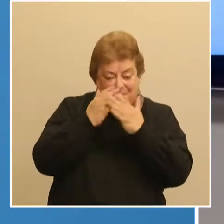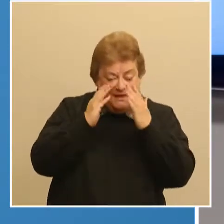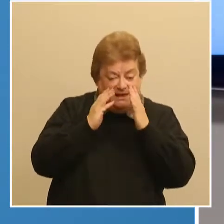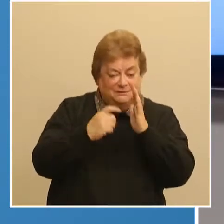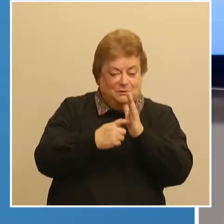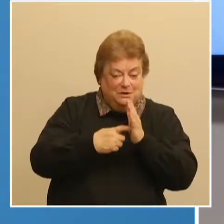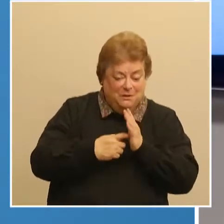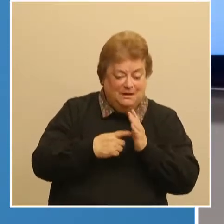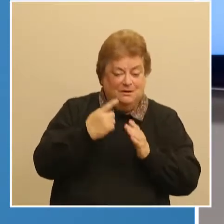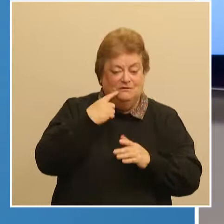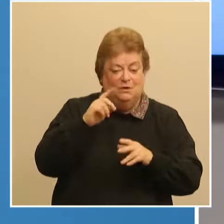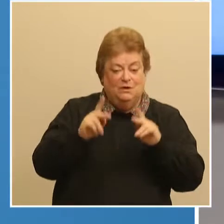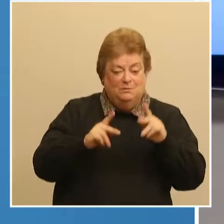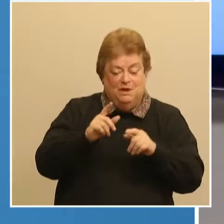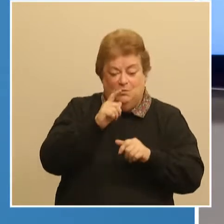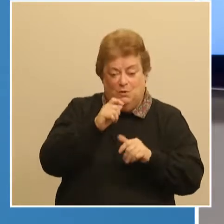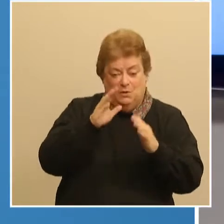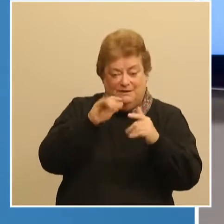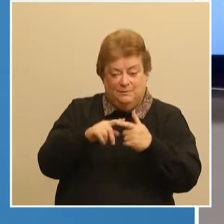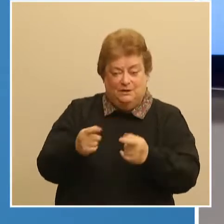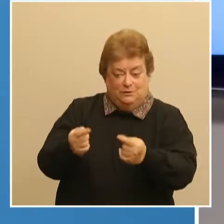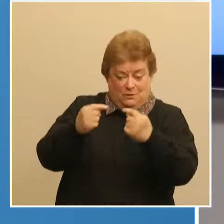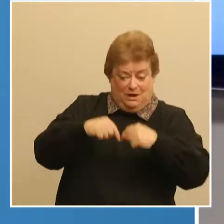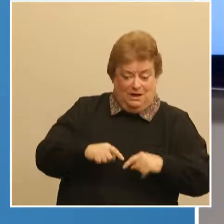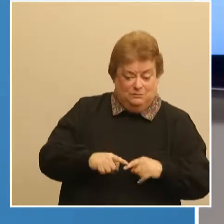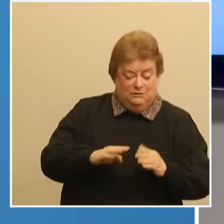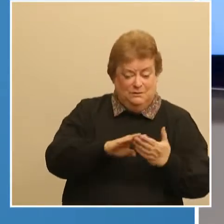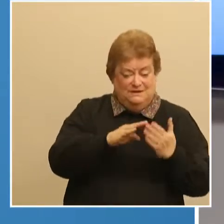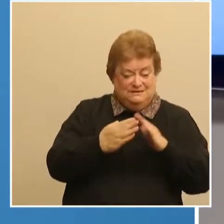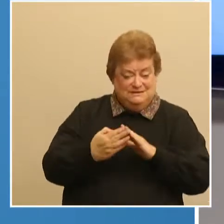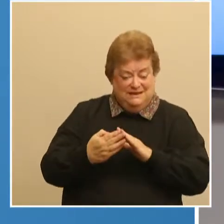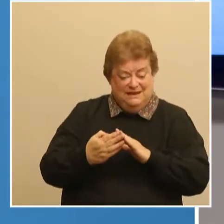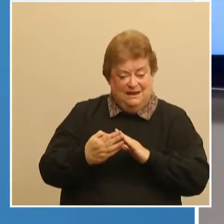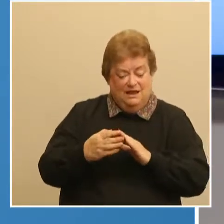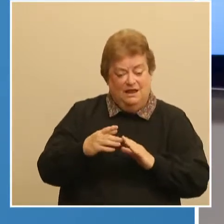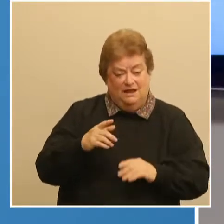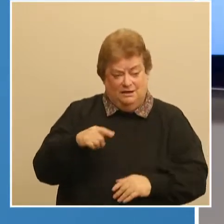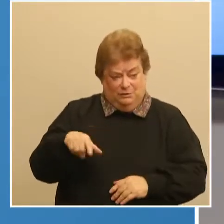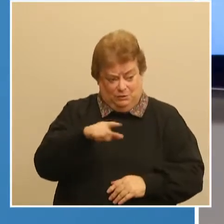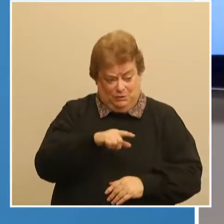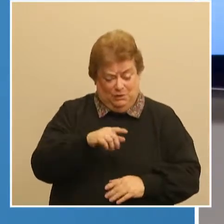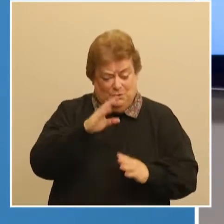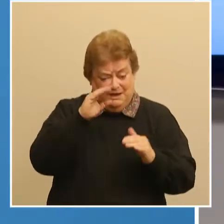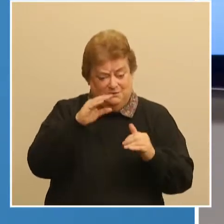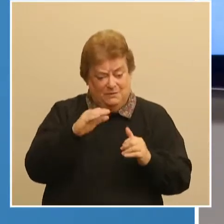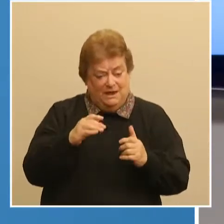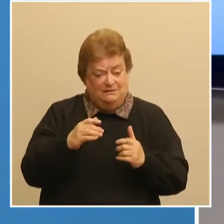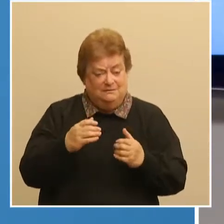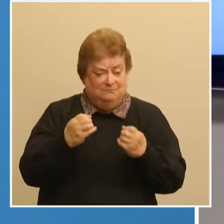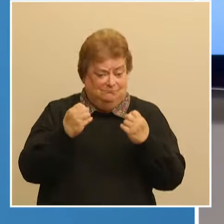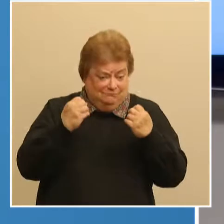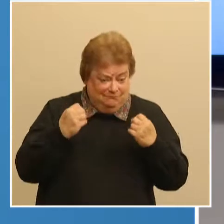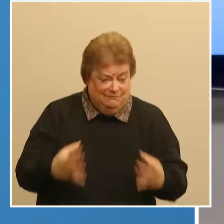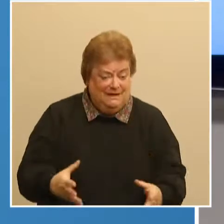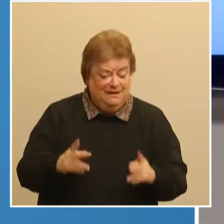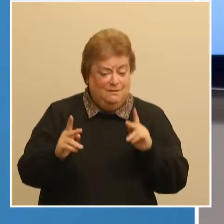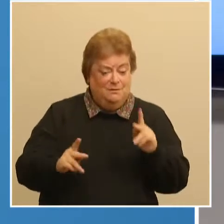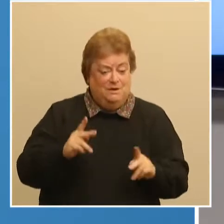are, expected to come to the city? And do you expect kind of large amounts of people